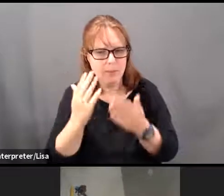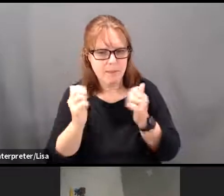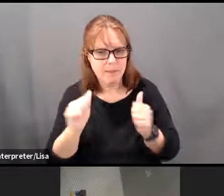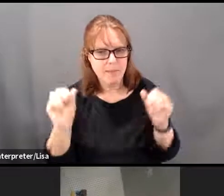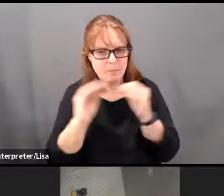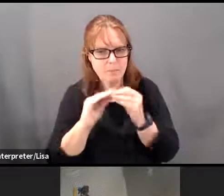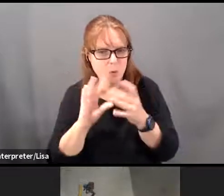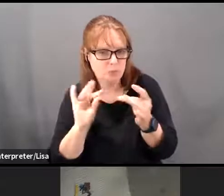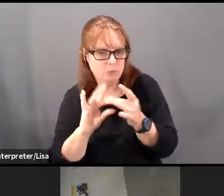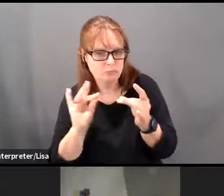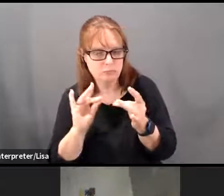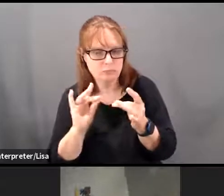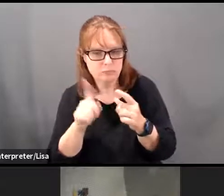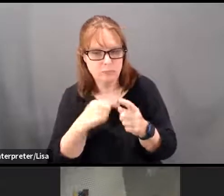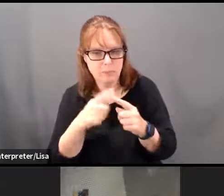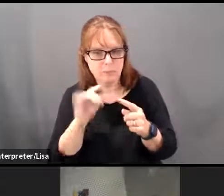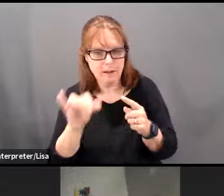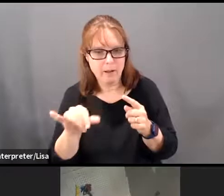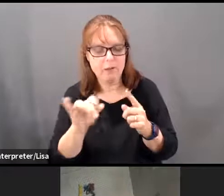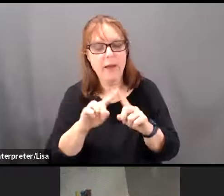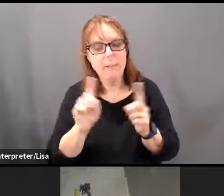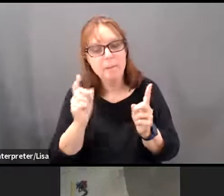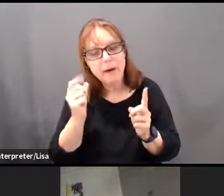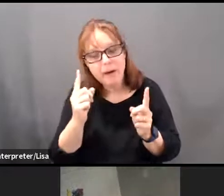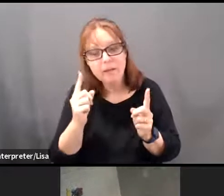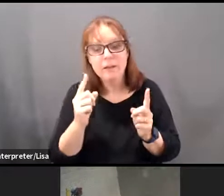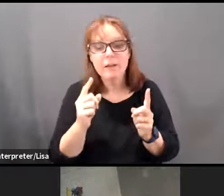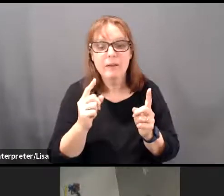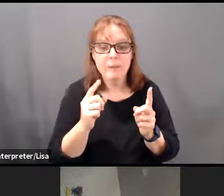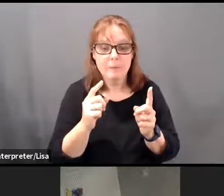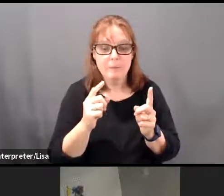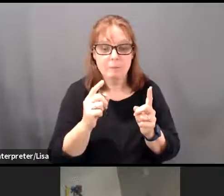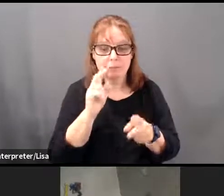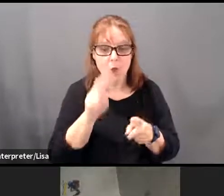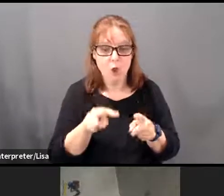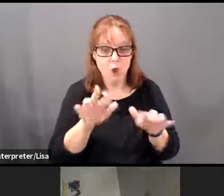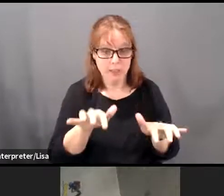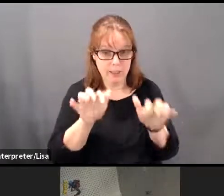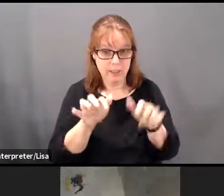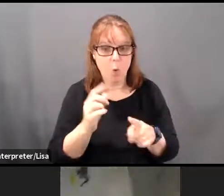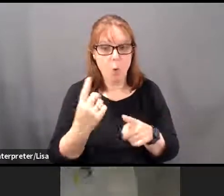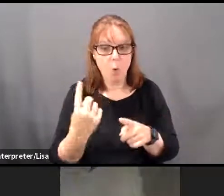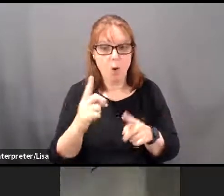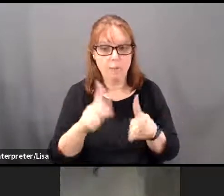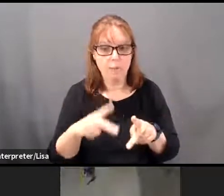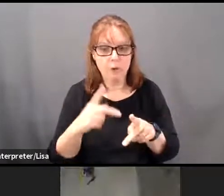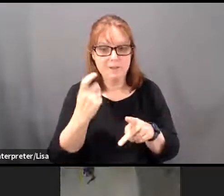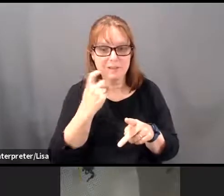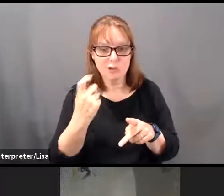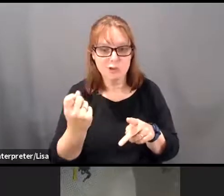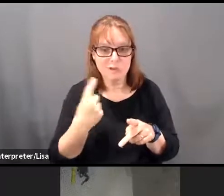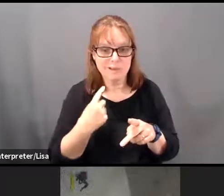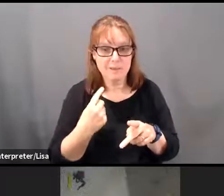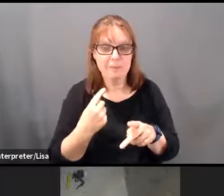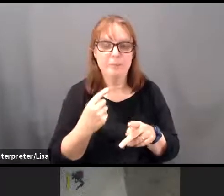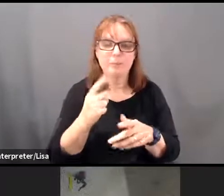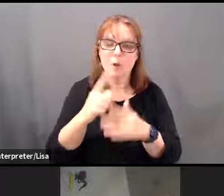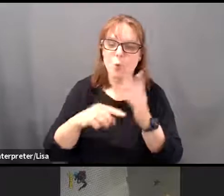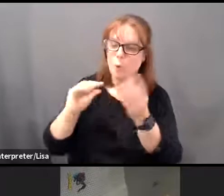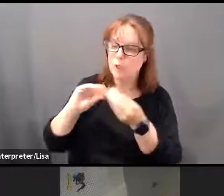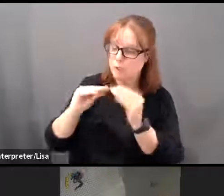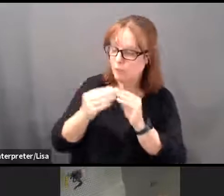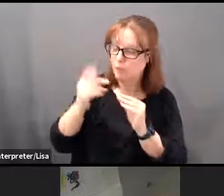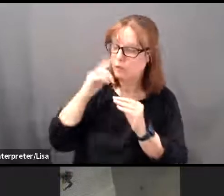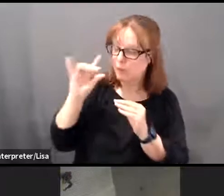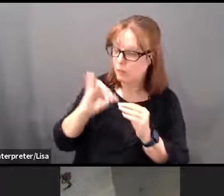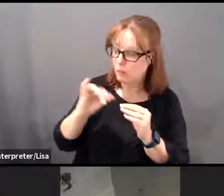as well. But looking at the audience, one question that's just come in, what do the numbers look like